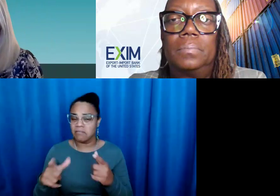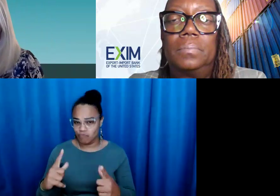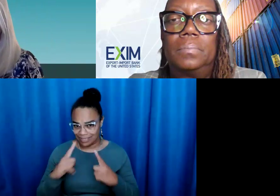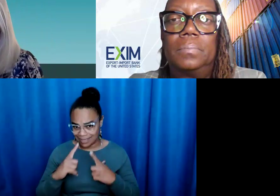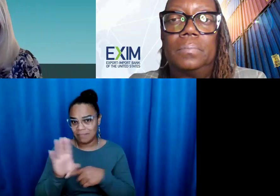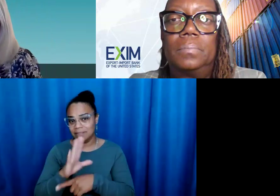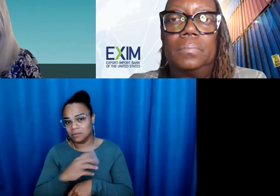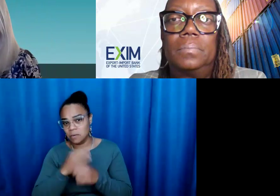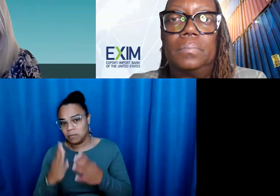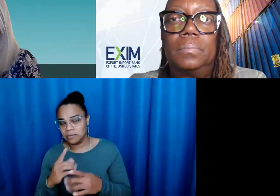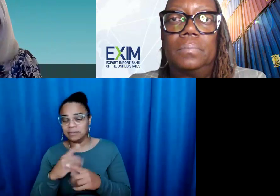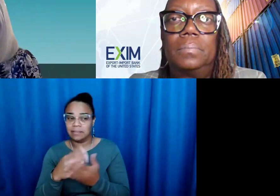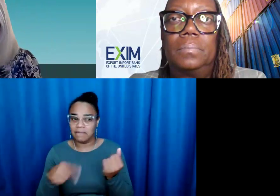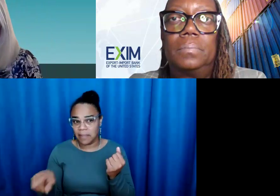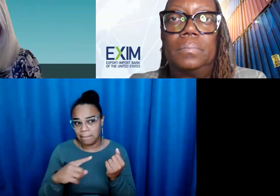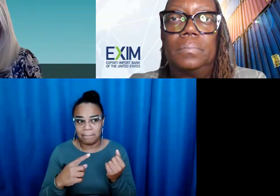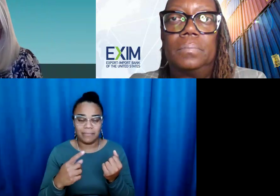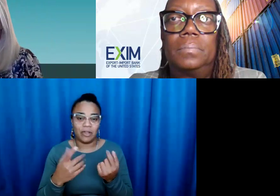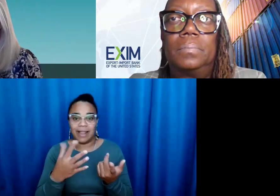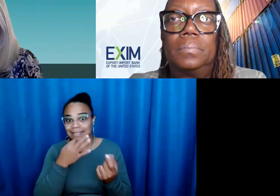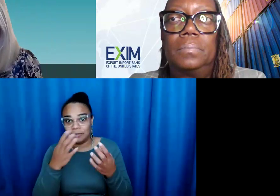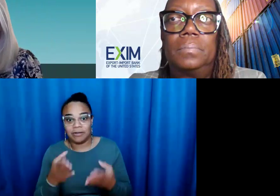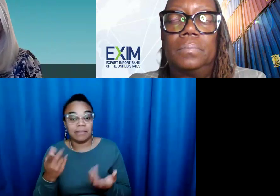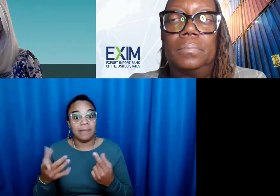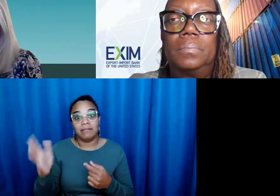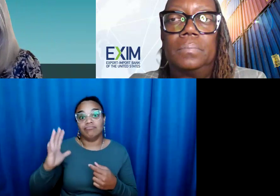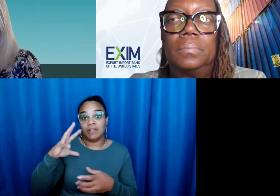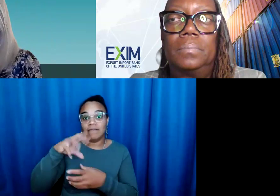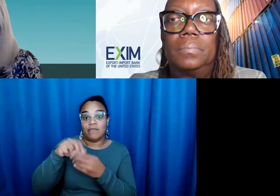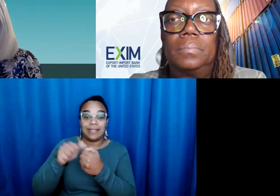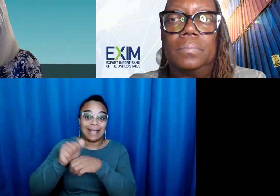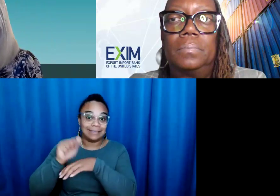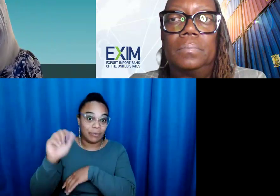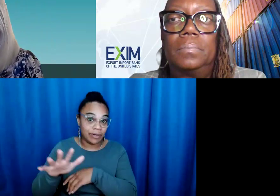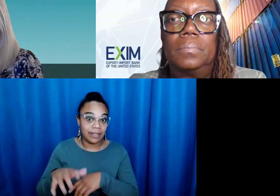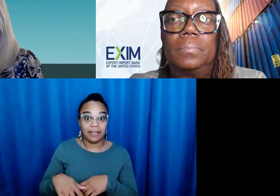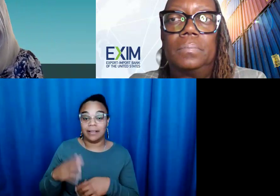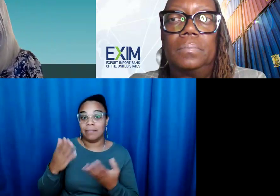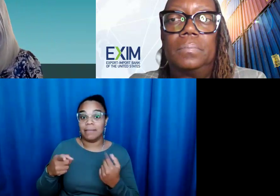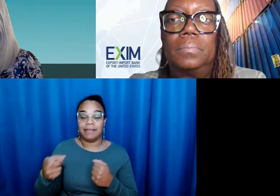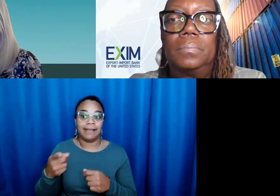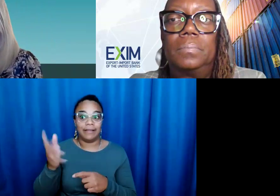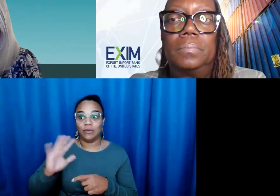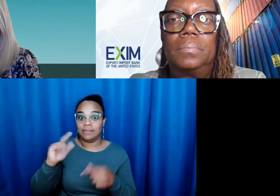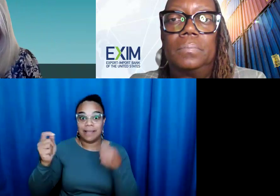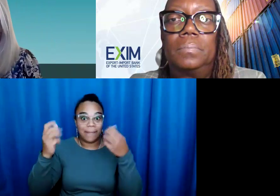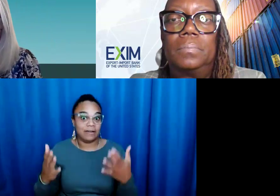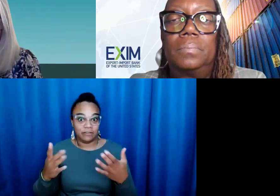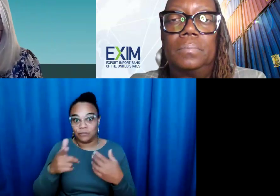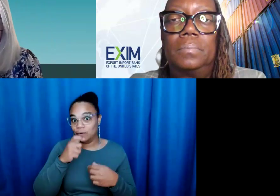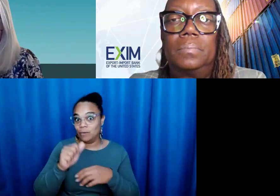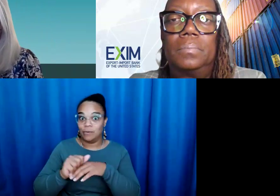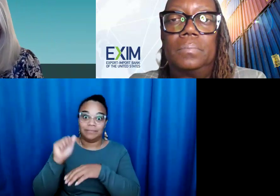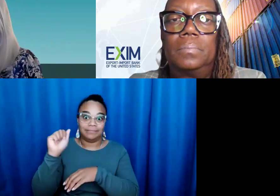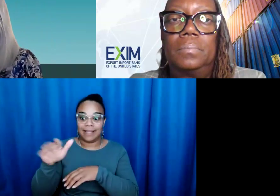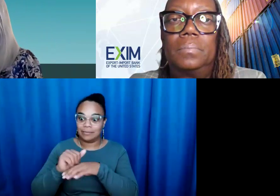just experts in a particular thing. Maybe they were involved in exporting. They were maybe a manager for a company that did a lot of exporting, and then they